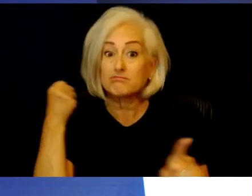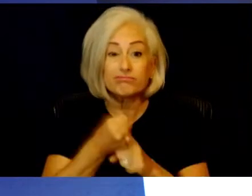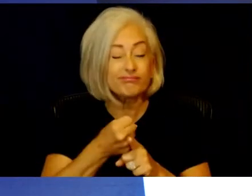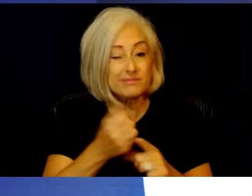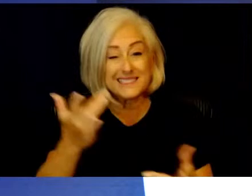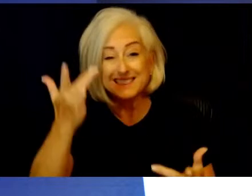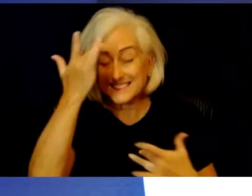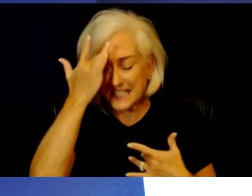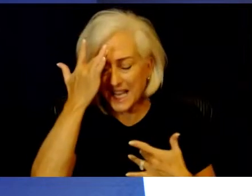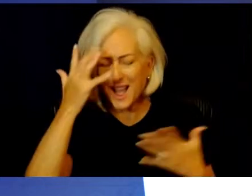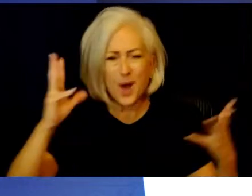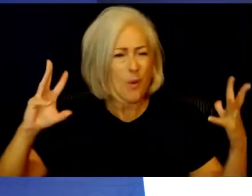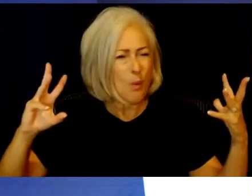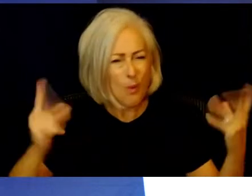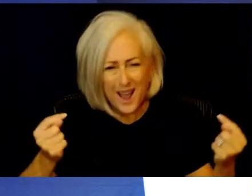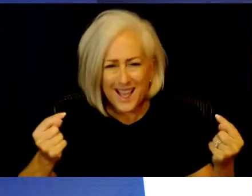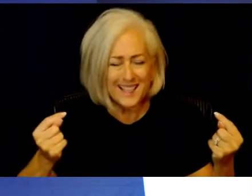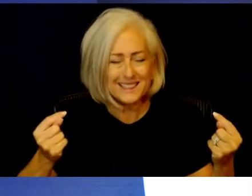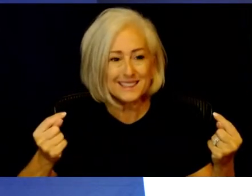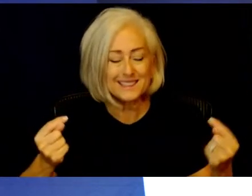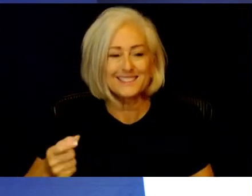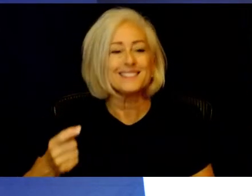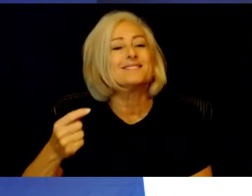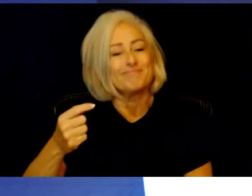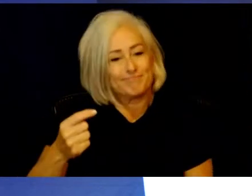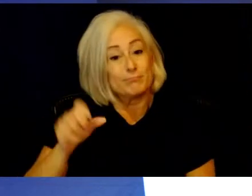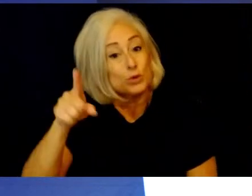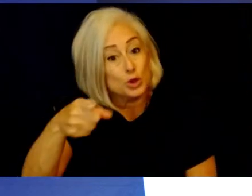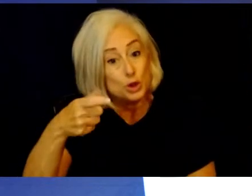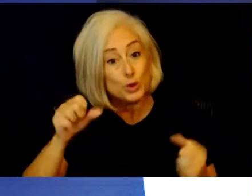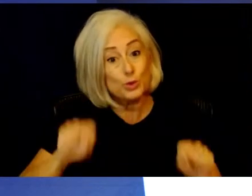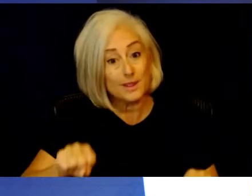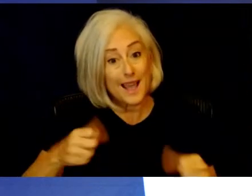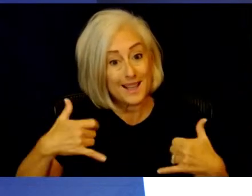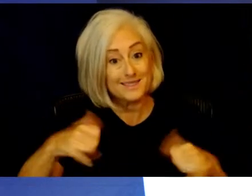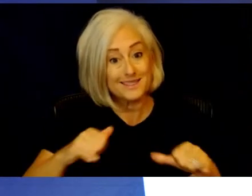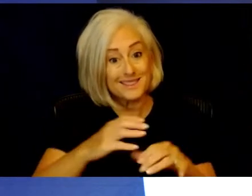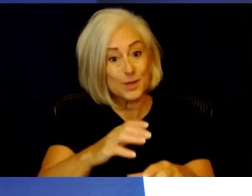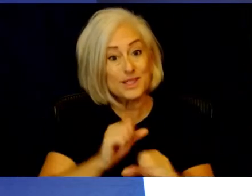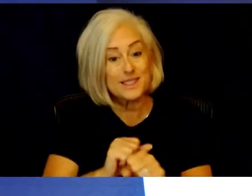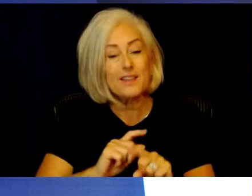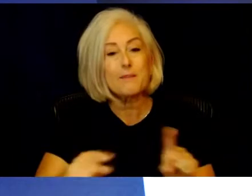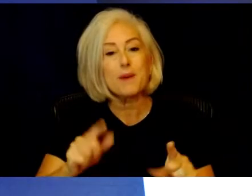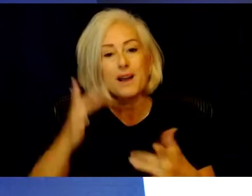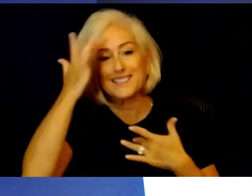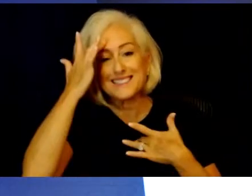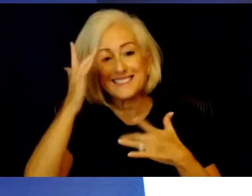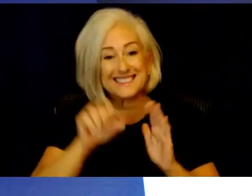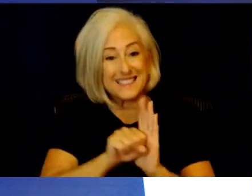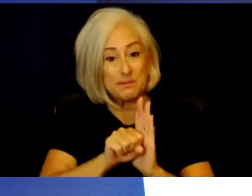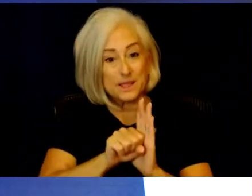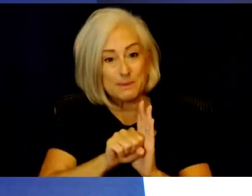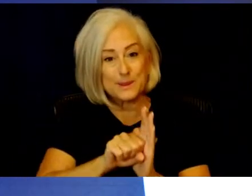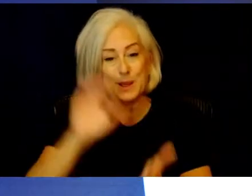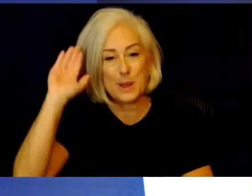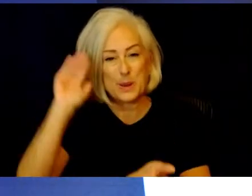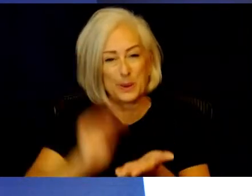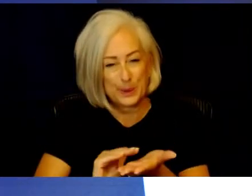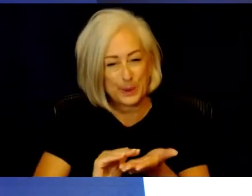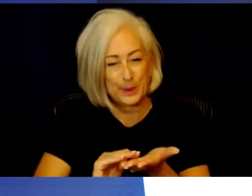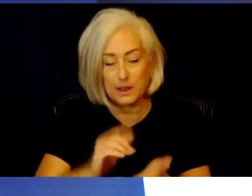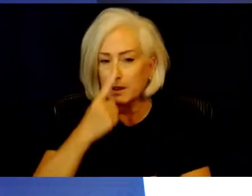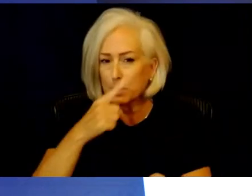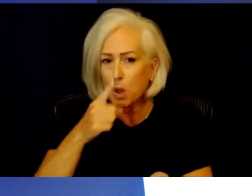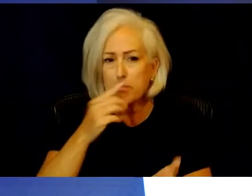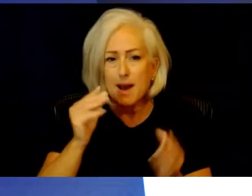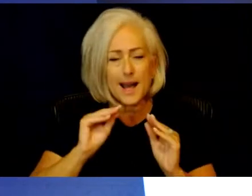you've made clear, yes, you can still get it. Your symptoms just won't be nearly as bad. So can you clear that up again for people who are wondering how